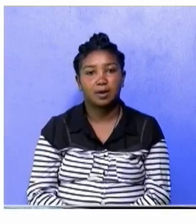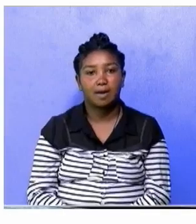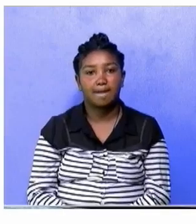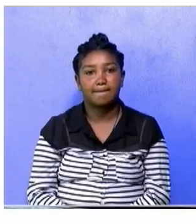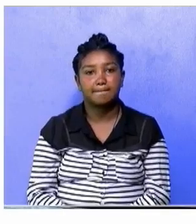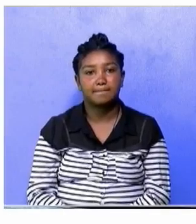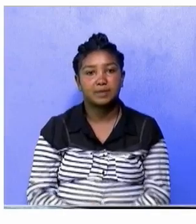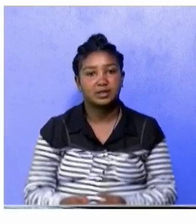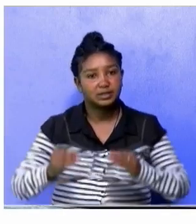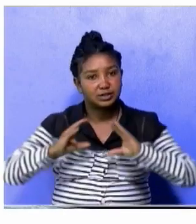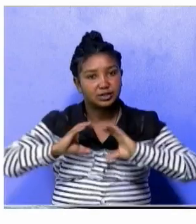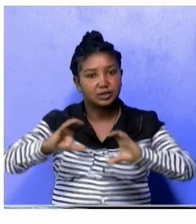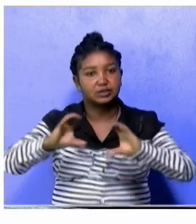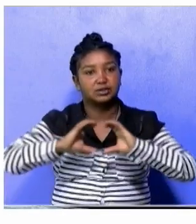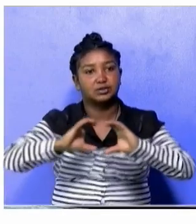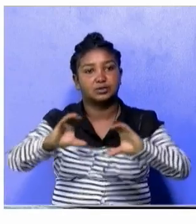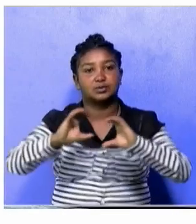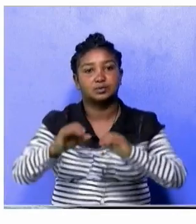teach.